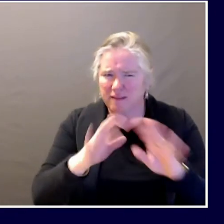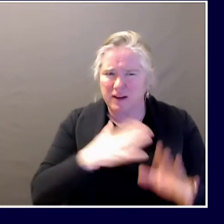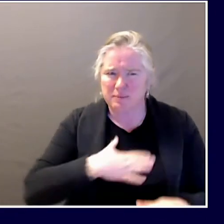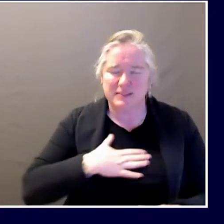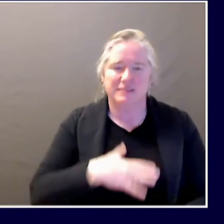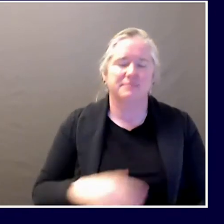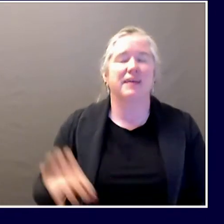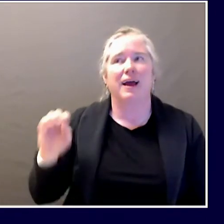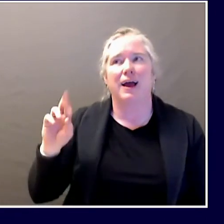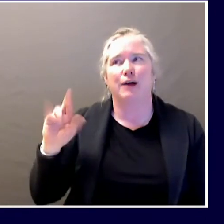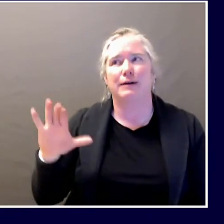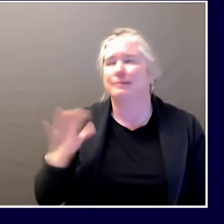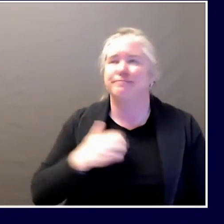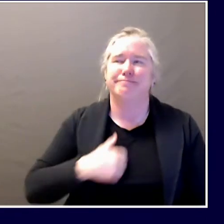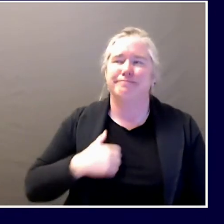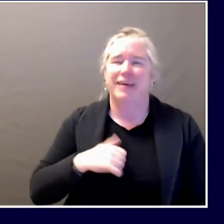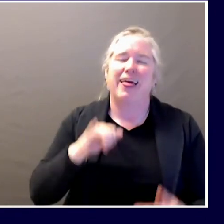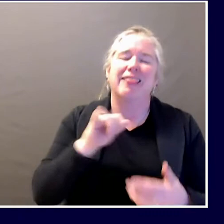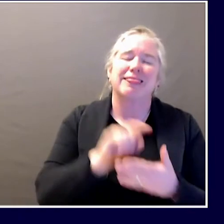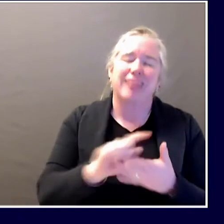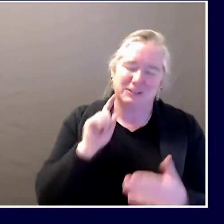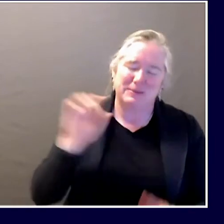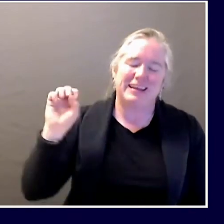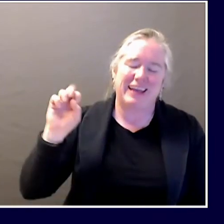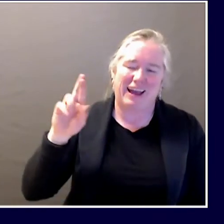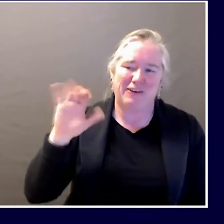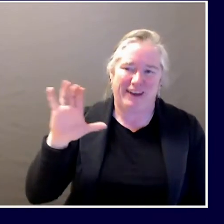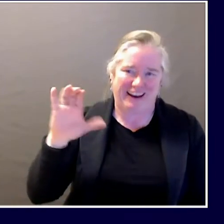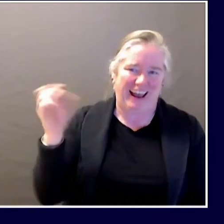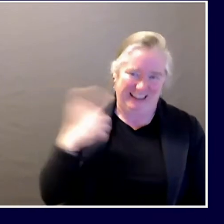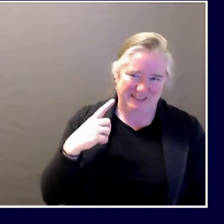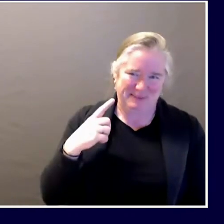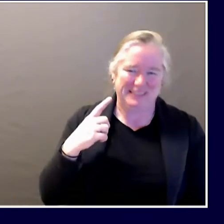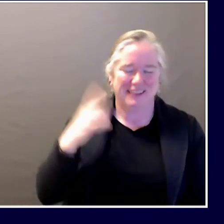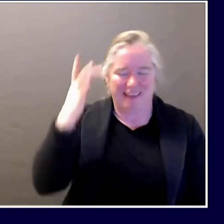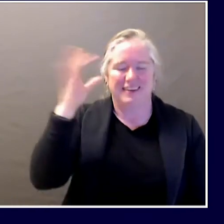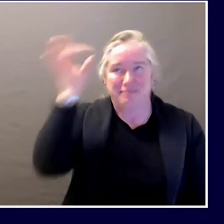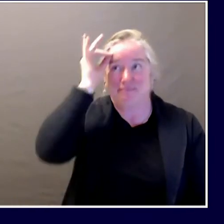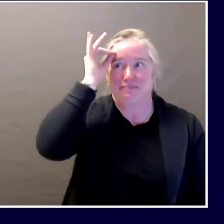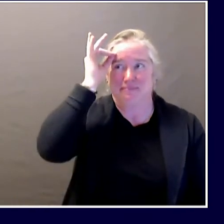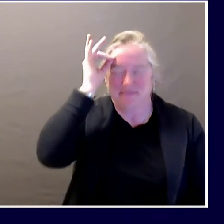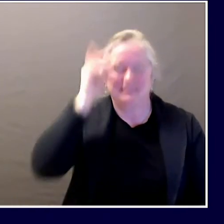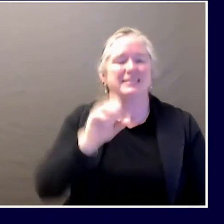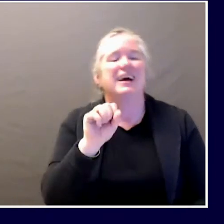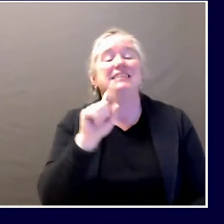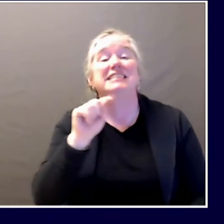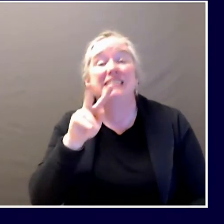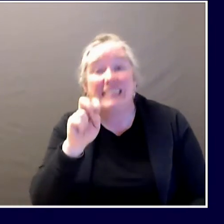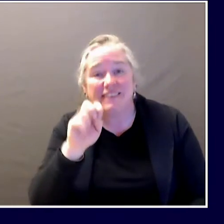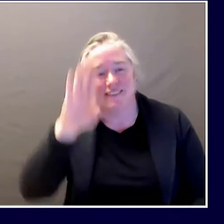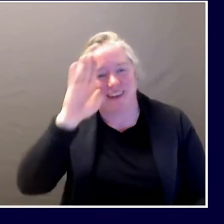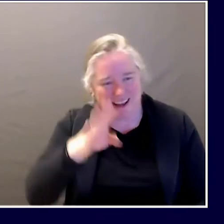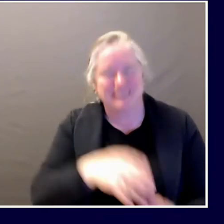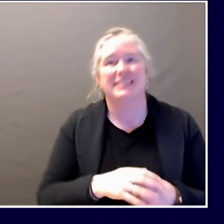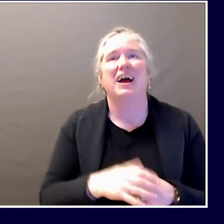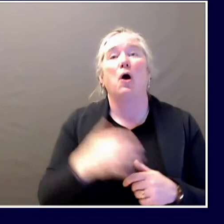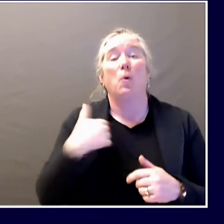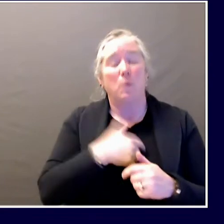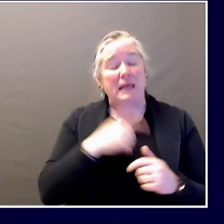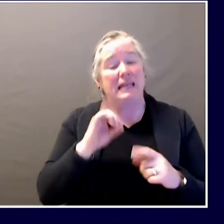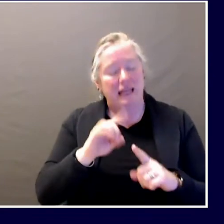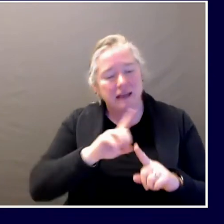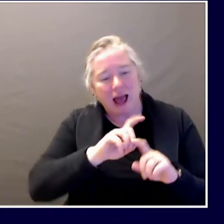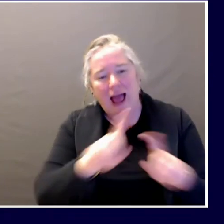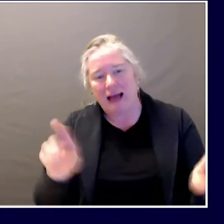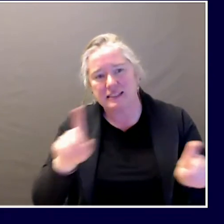It was a question from Eric Russell, which is why it stuck in my head. Steve, we asked our vaccines teams to take a